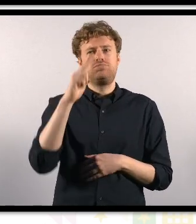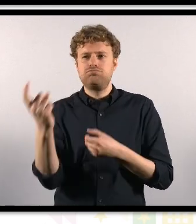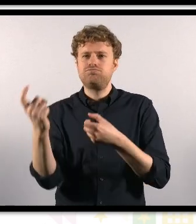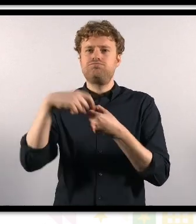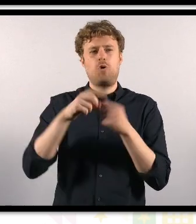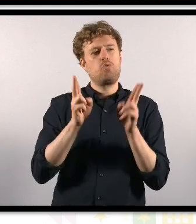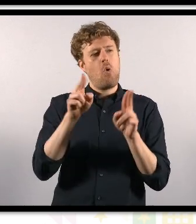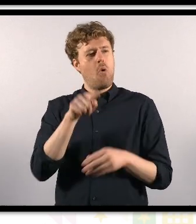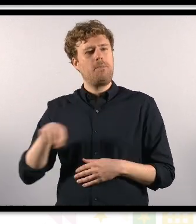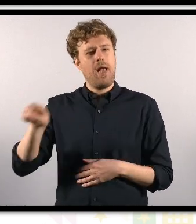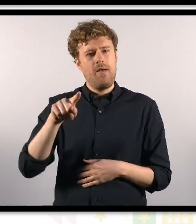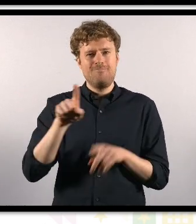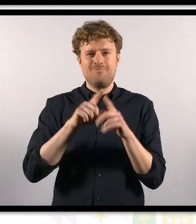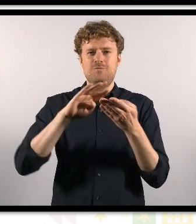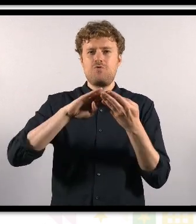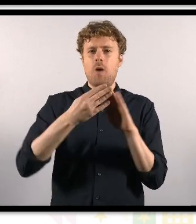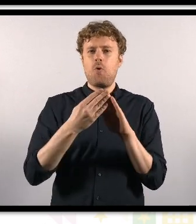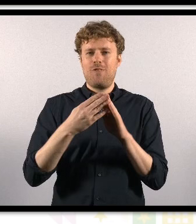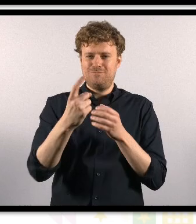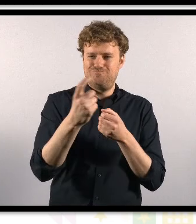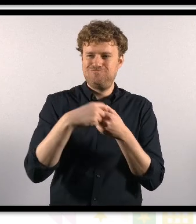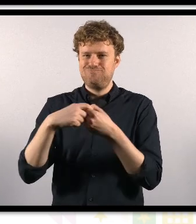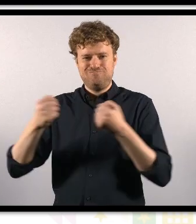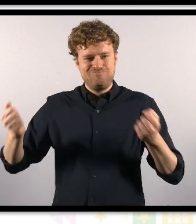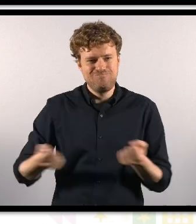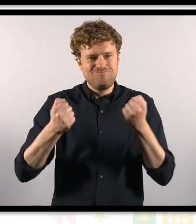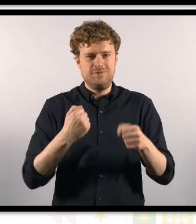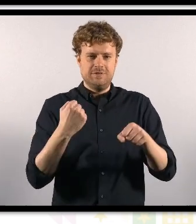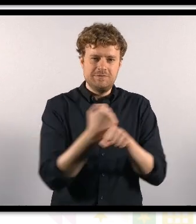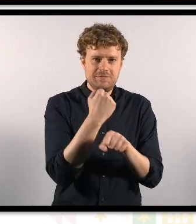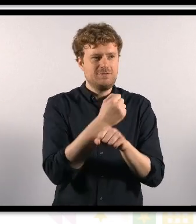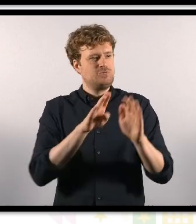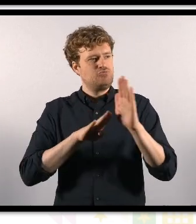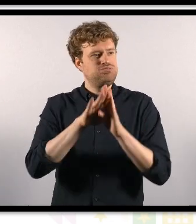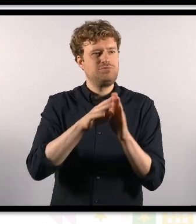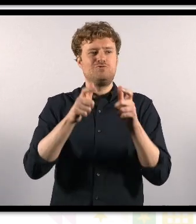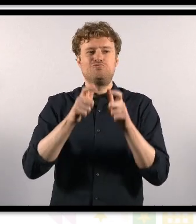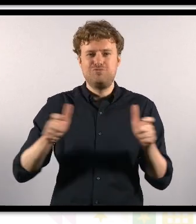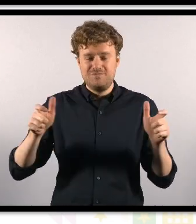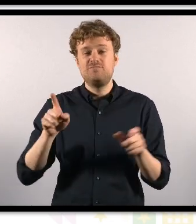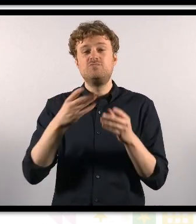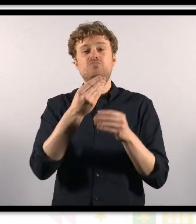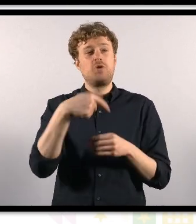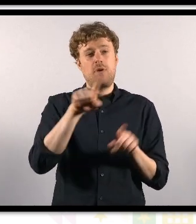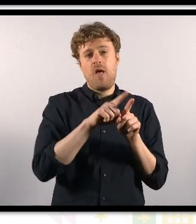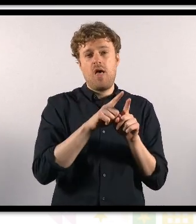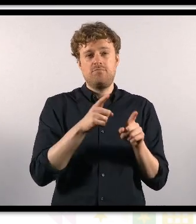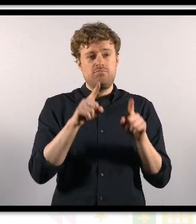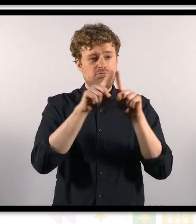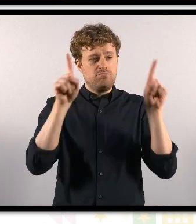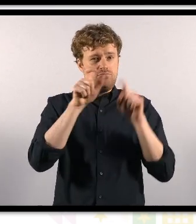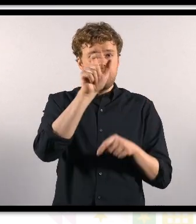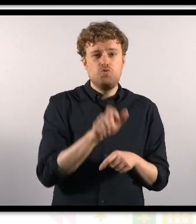box and be easy to use and learn. And as they come on board, what's their user experience going to